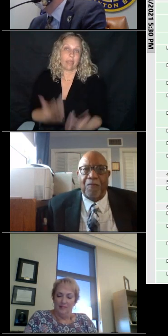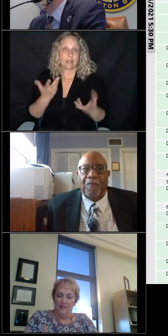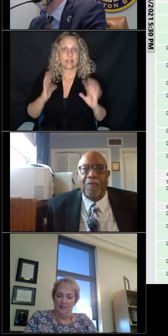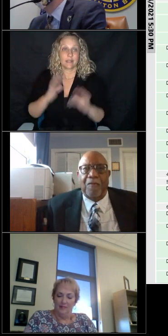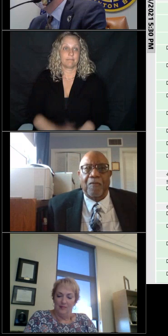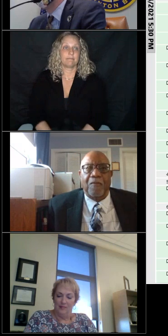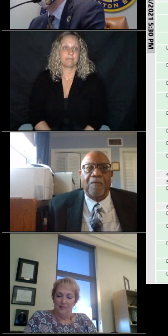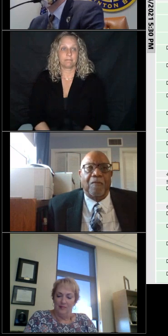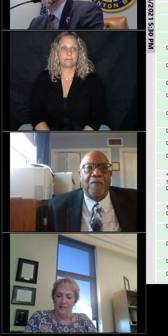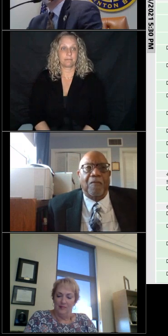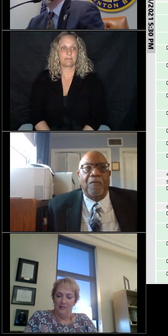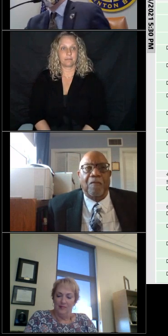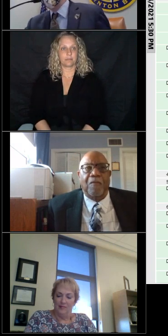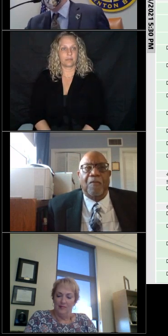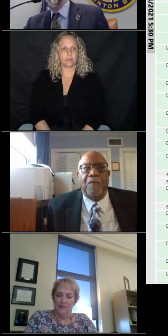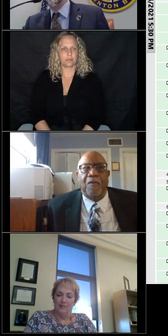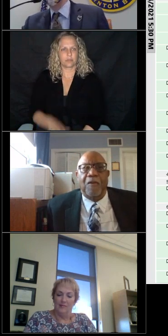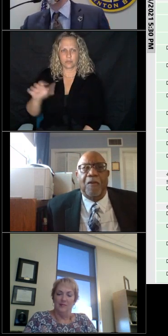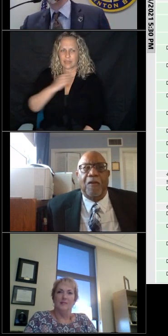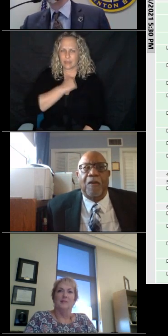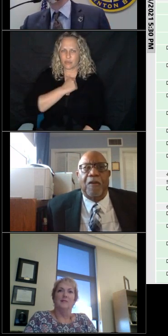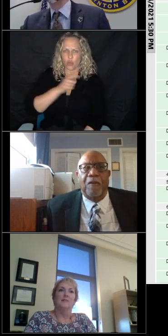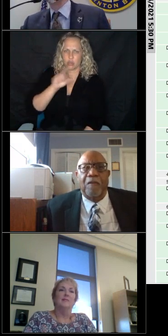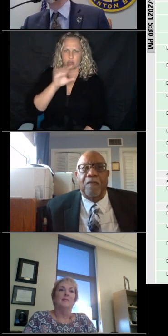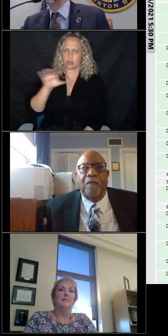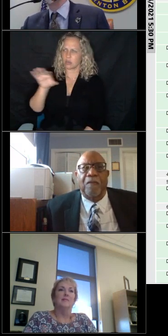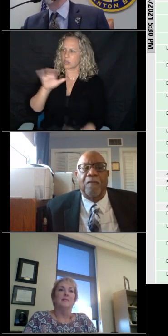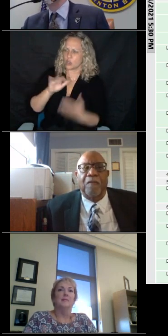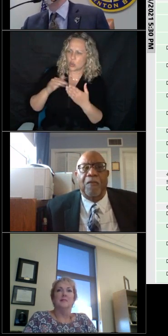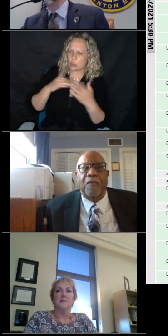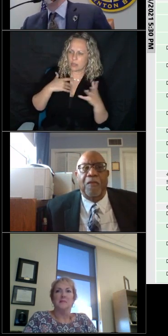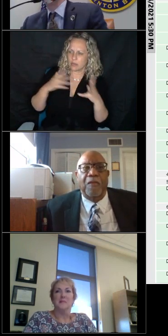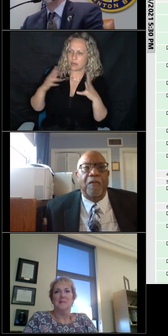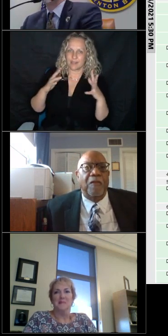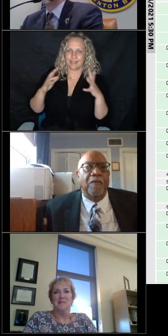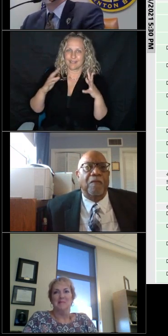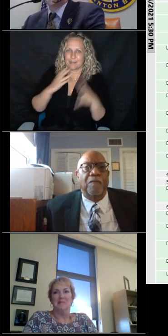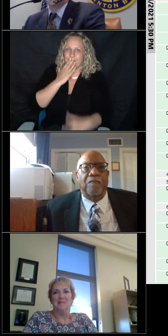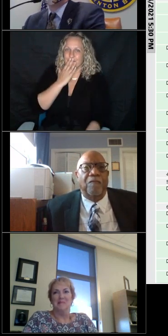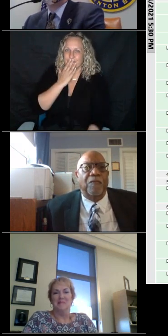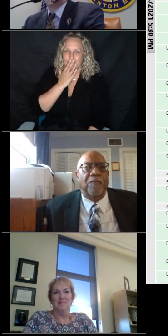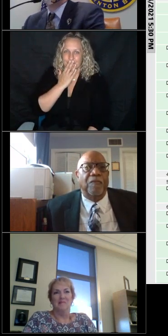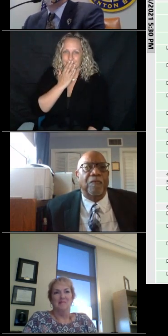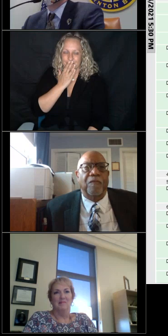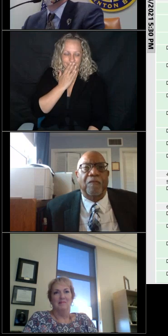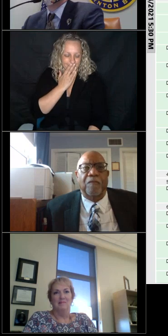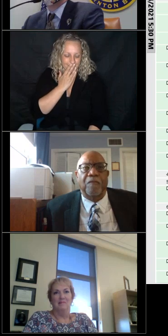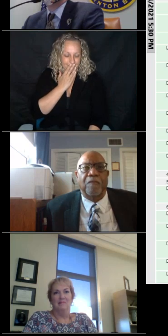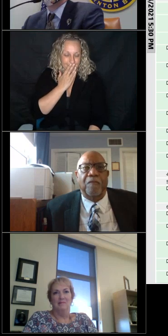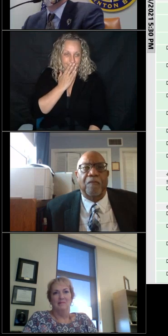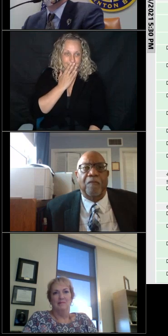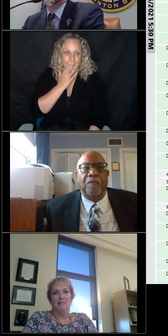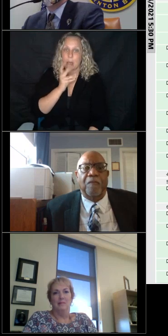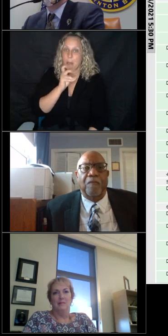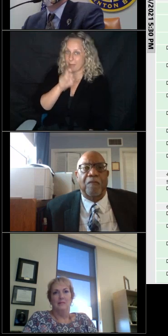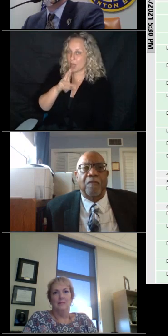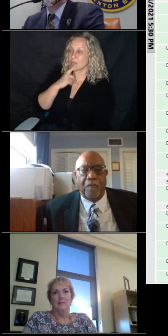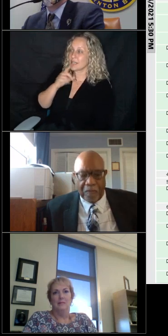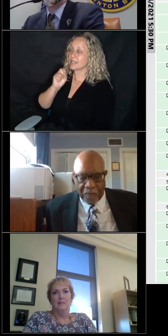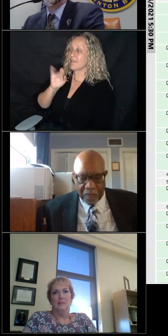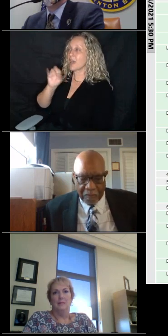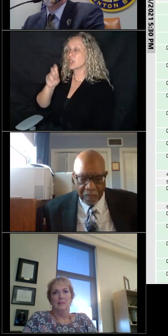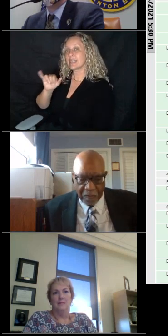What? Sorry? Excuse me. And then the Sadowski Fund, did we have any